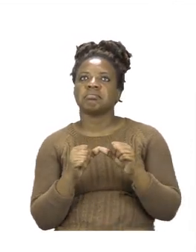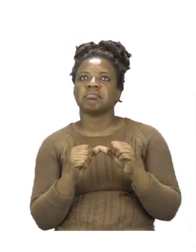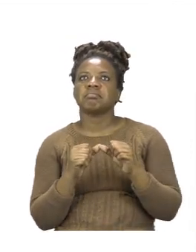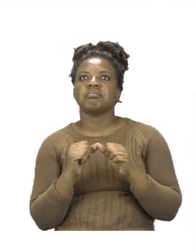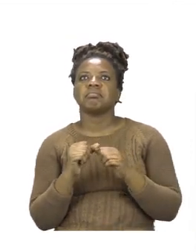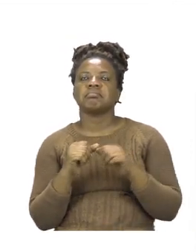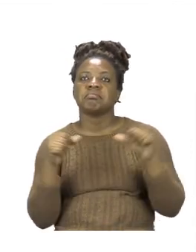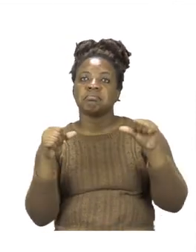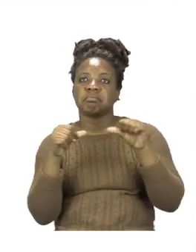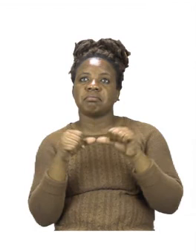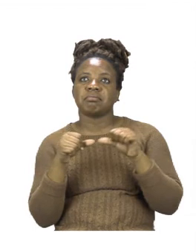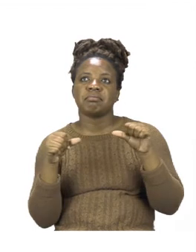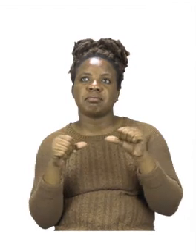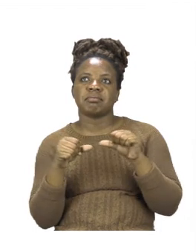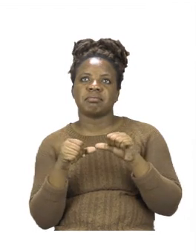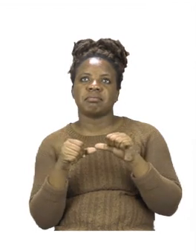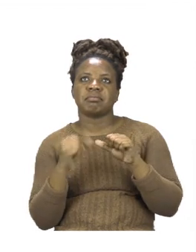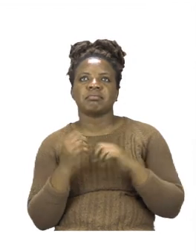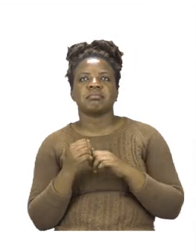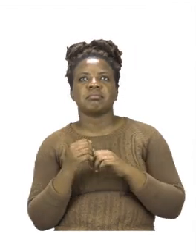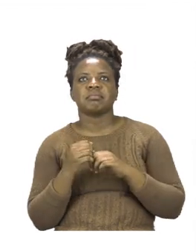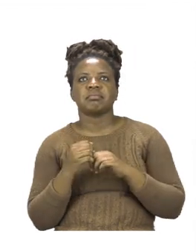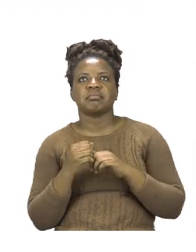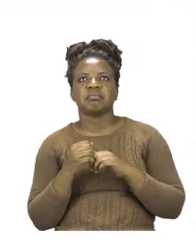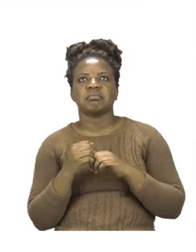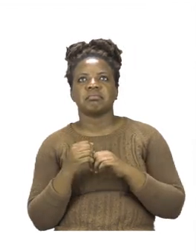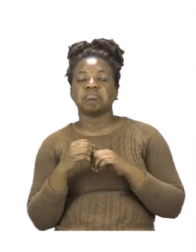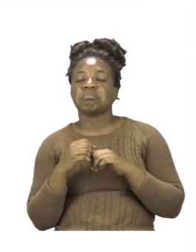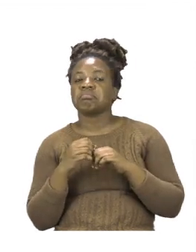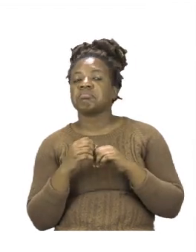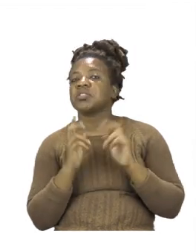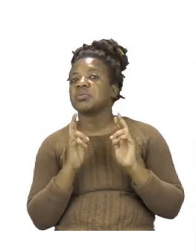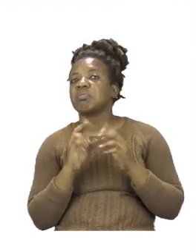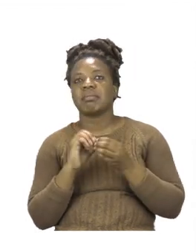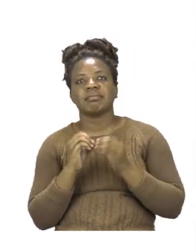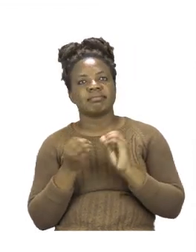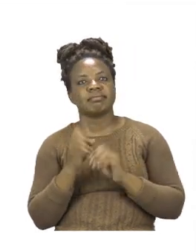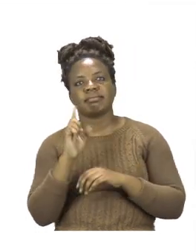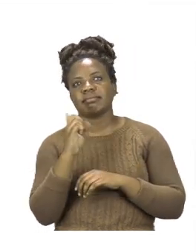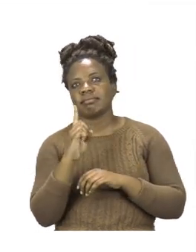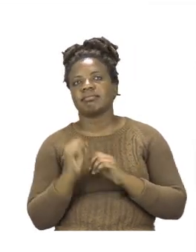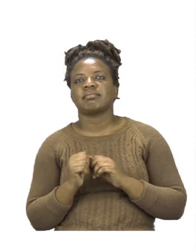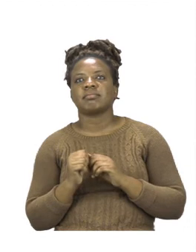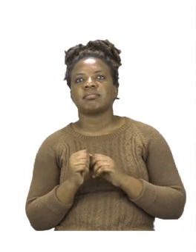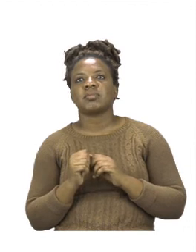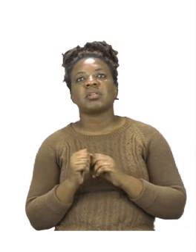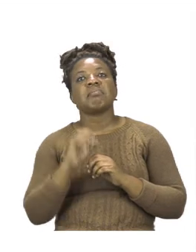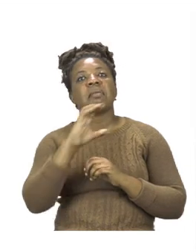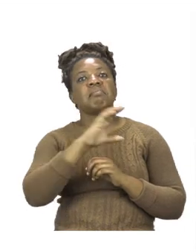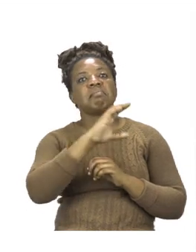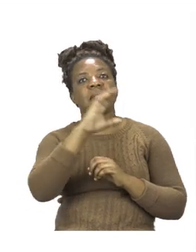our measurements. Instead of just having normal numbers, we are going to arrange our